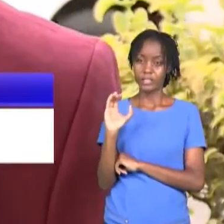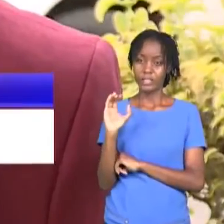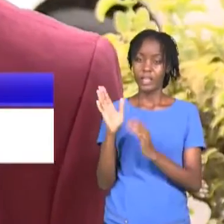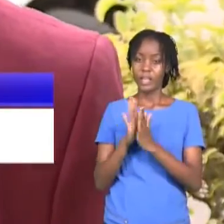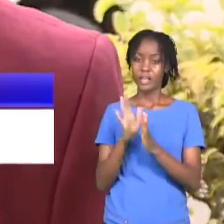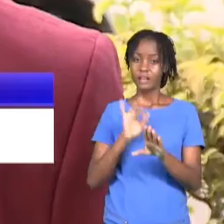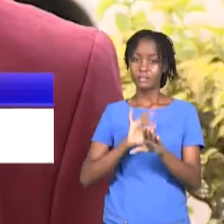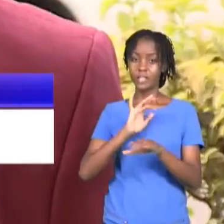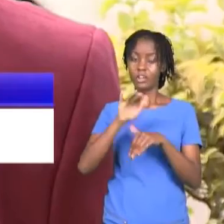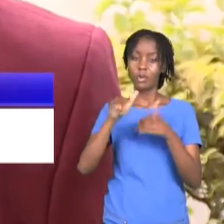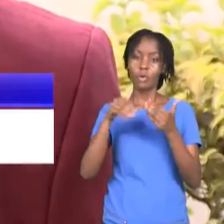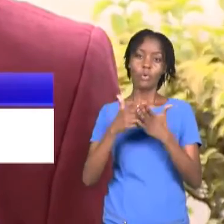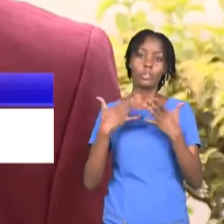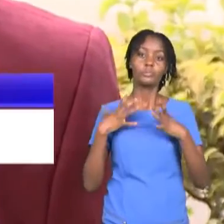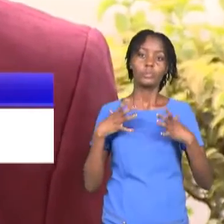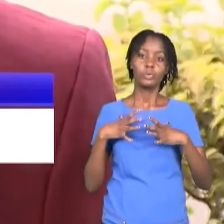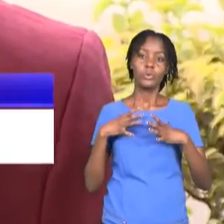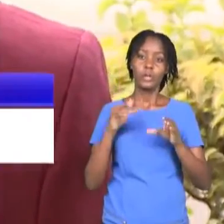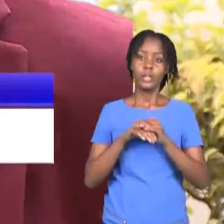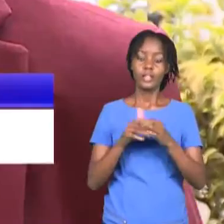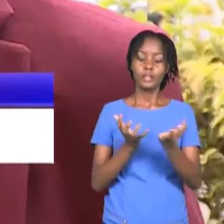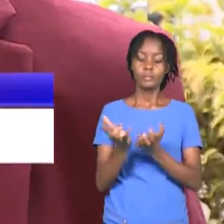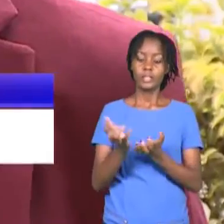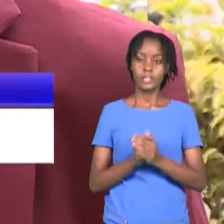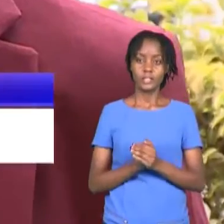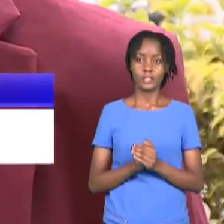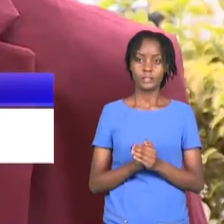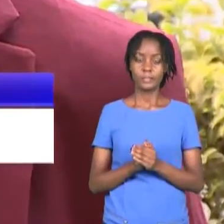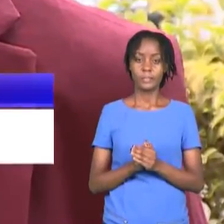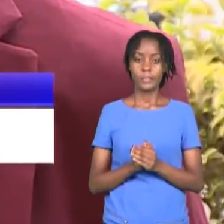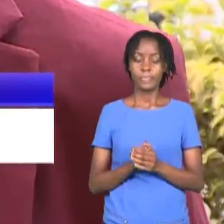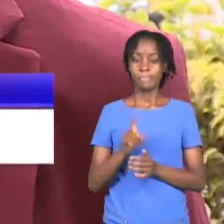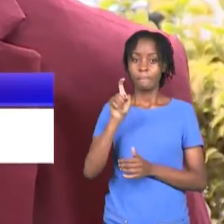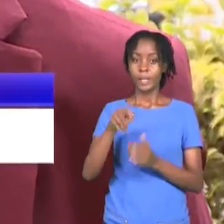else around the business ecosystem. There must be good